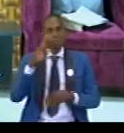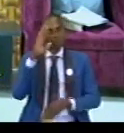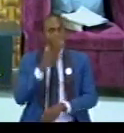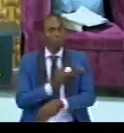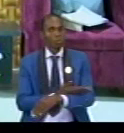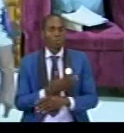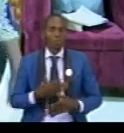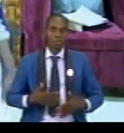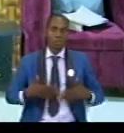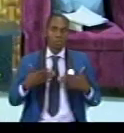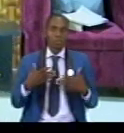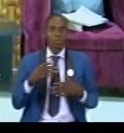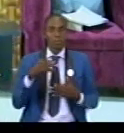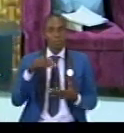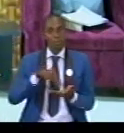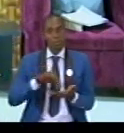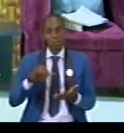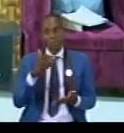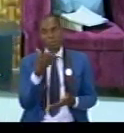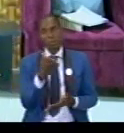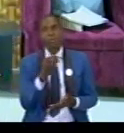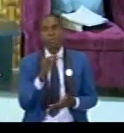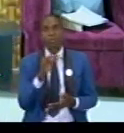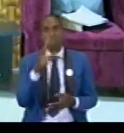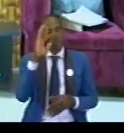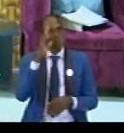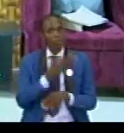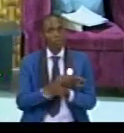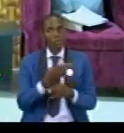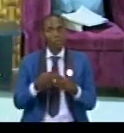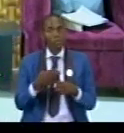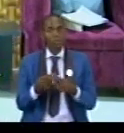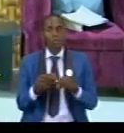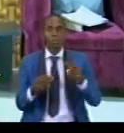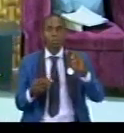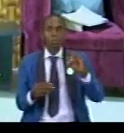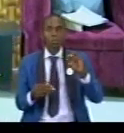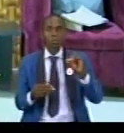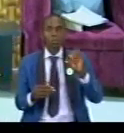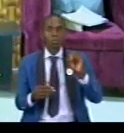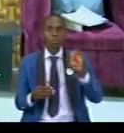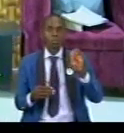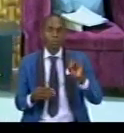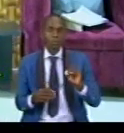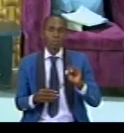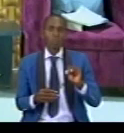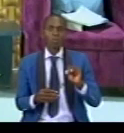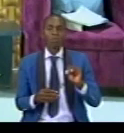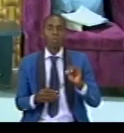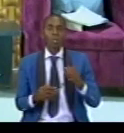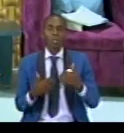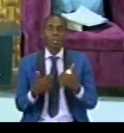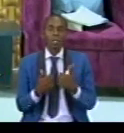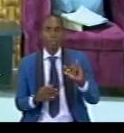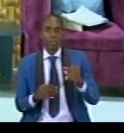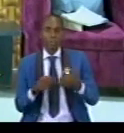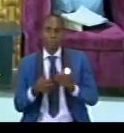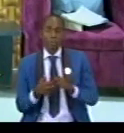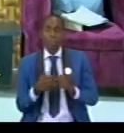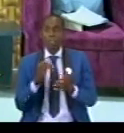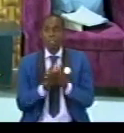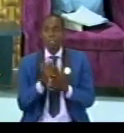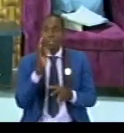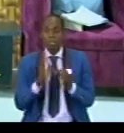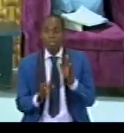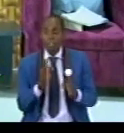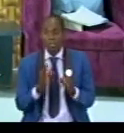Standing here is my son by name Moses Adam Ifium. He developed the sickness from that the